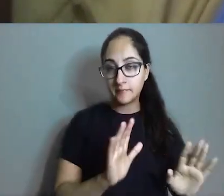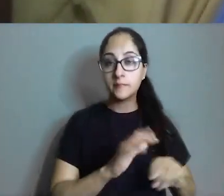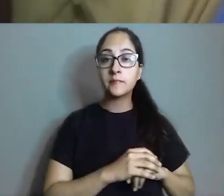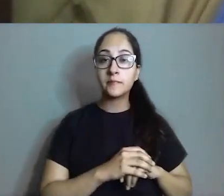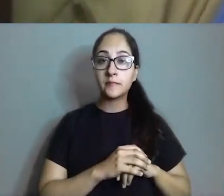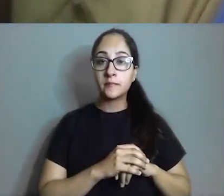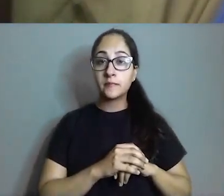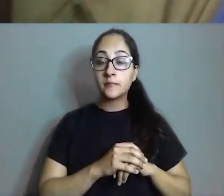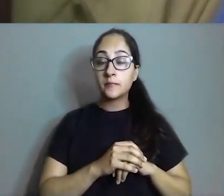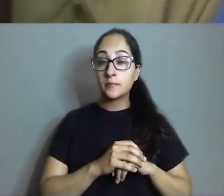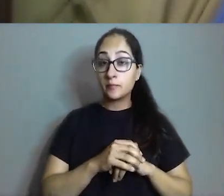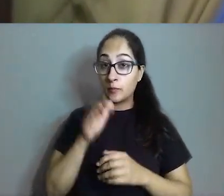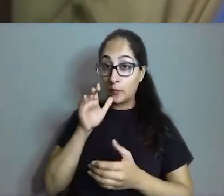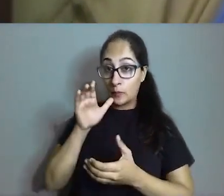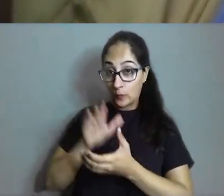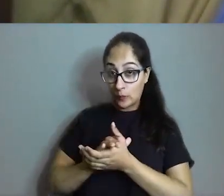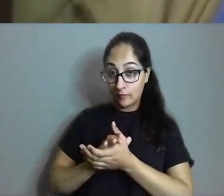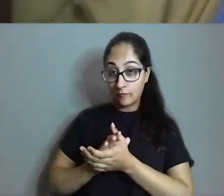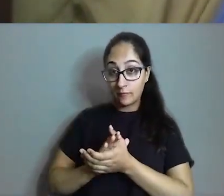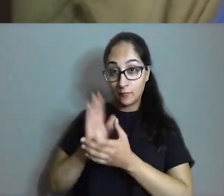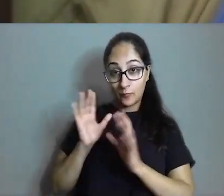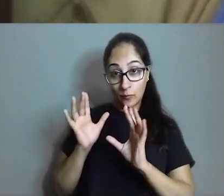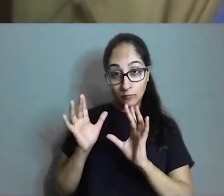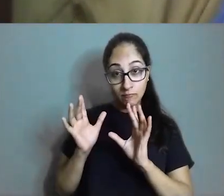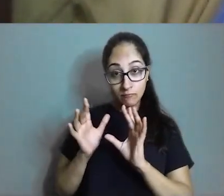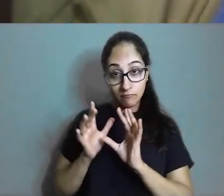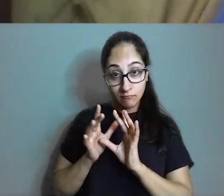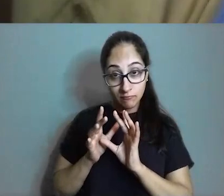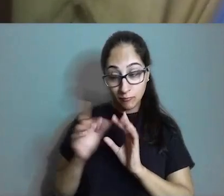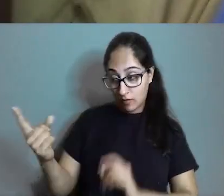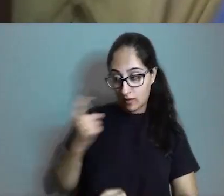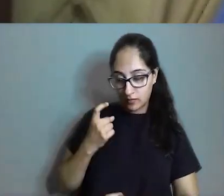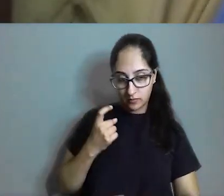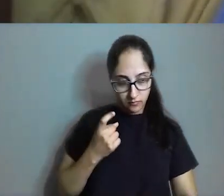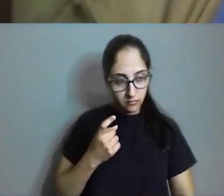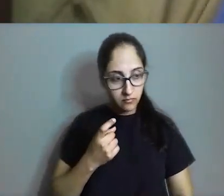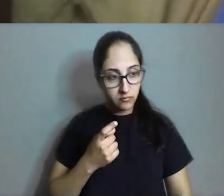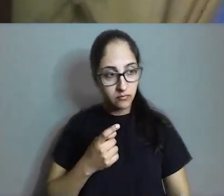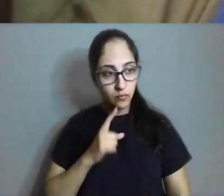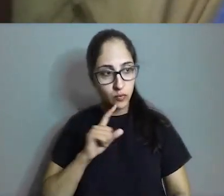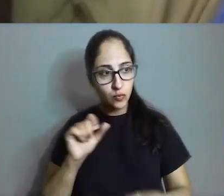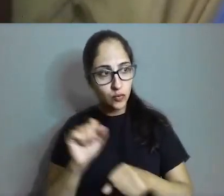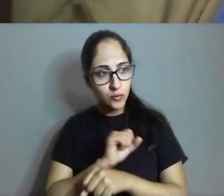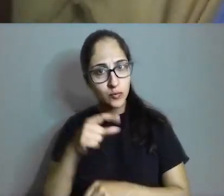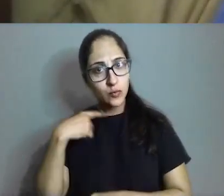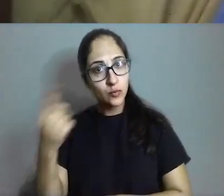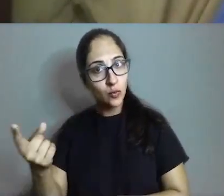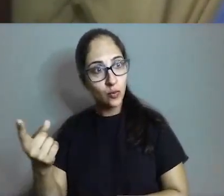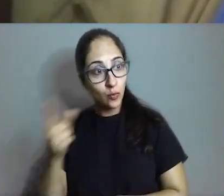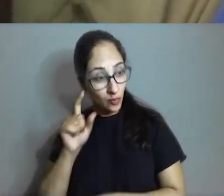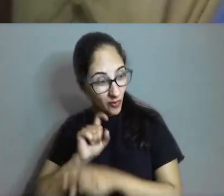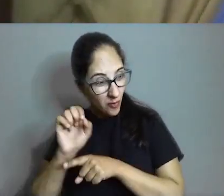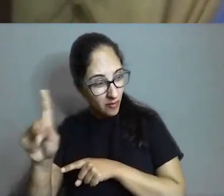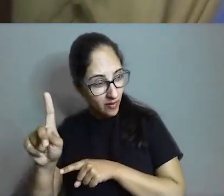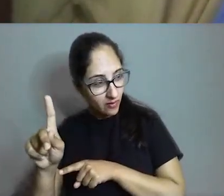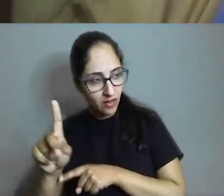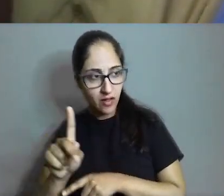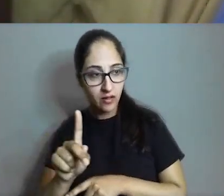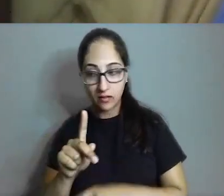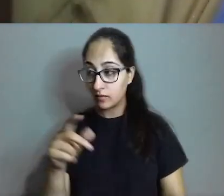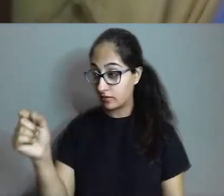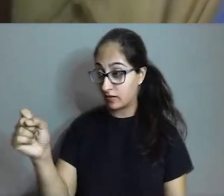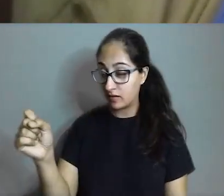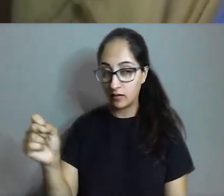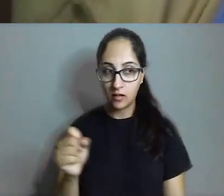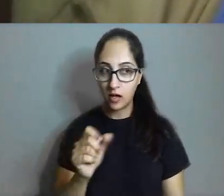had mentioned to me, she said, did you actually just say to the people at Aiglemont that you are going to think about